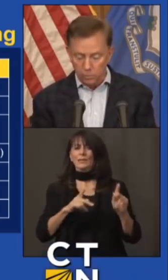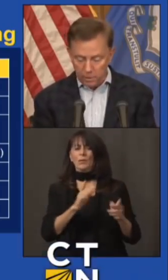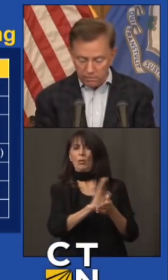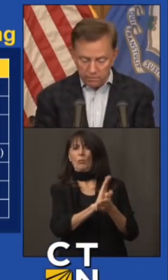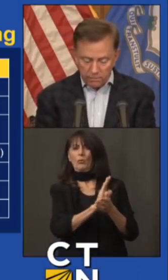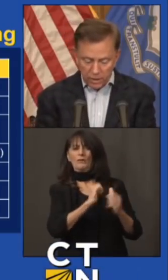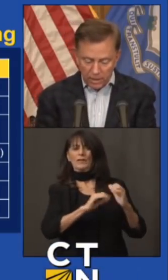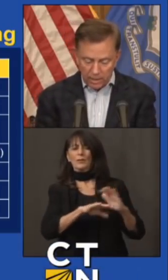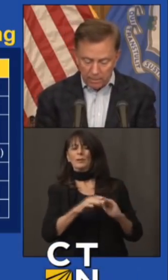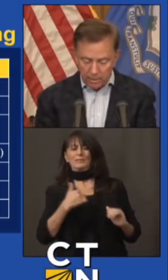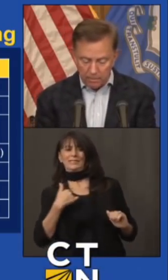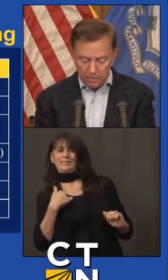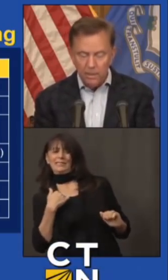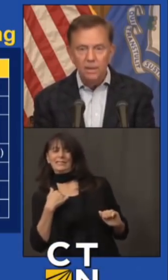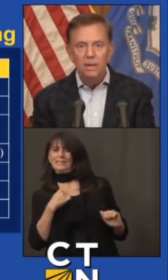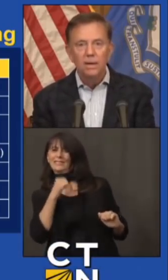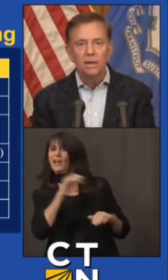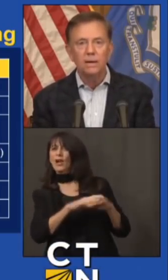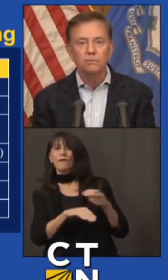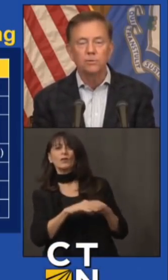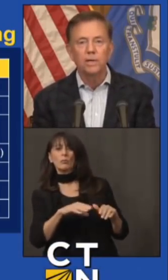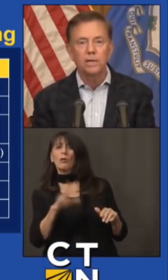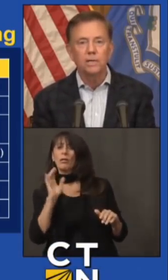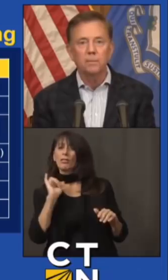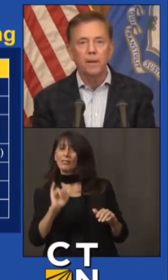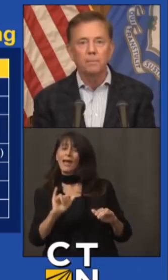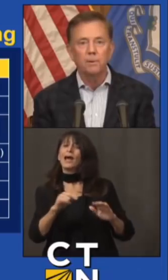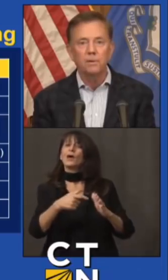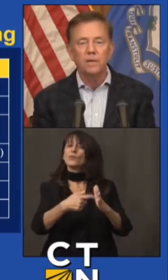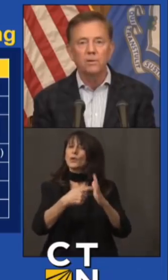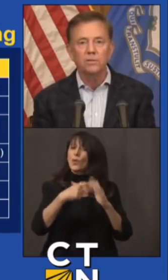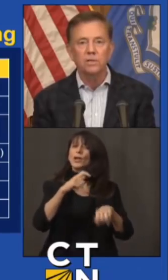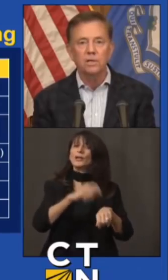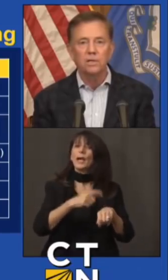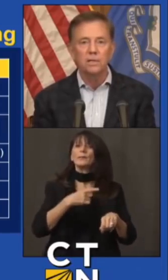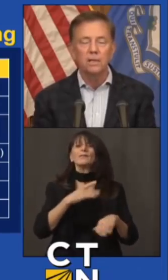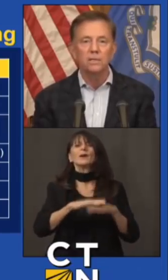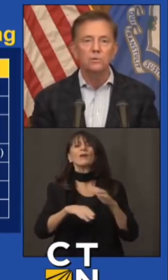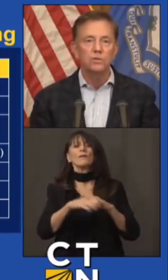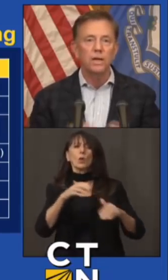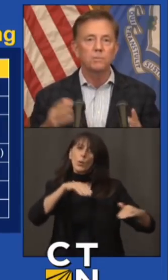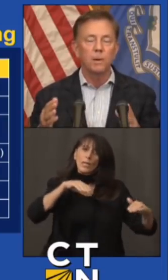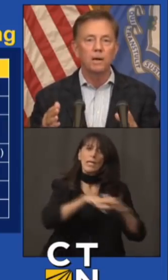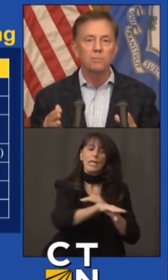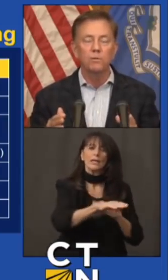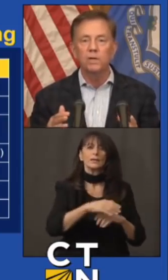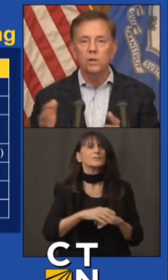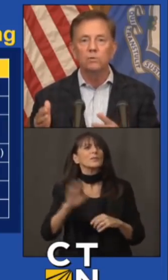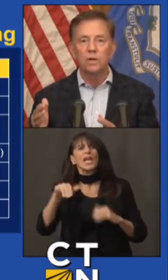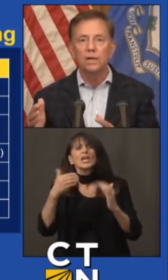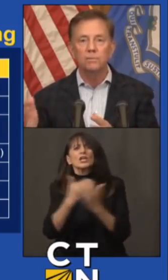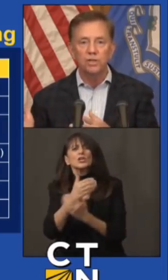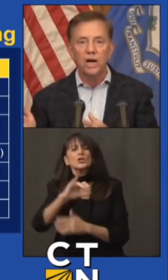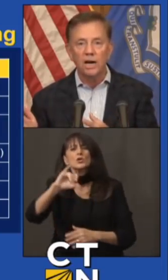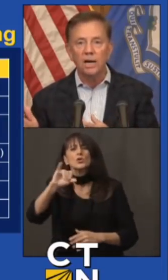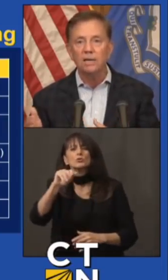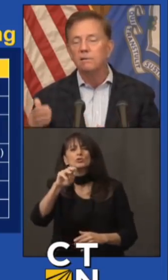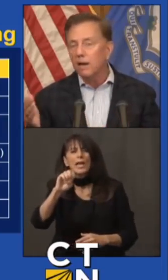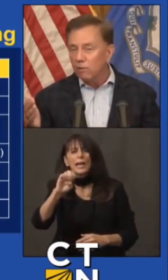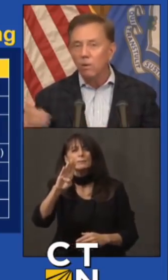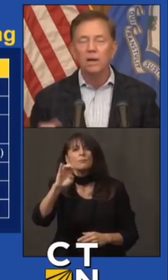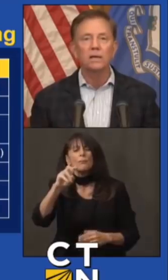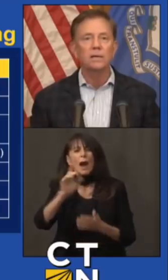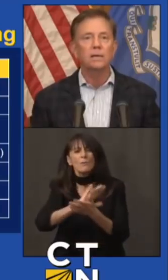a little bit of time. I was reading in the paper, interesting, that the new James Bond movie, No Time to